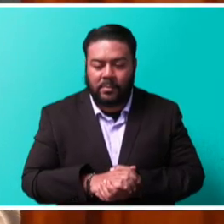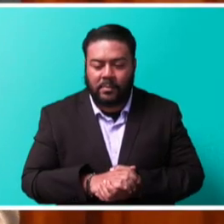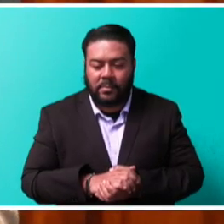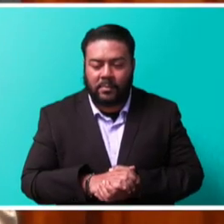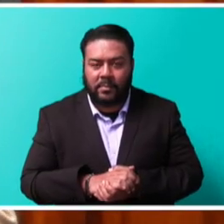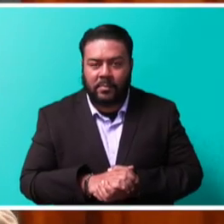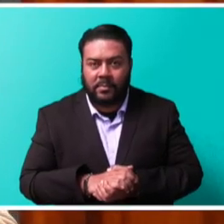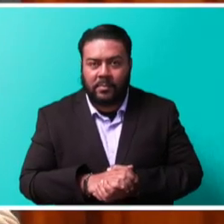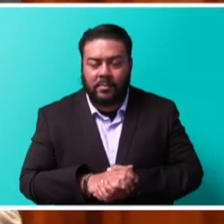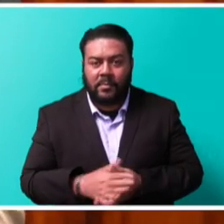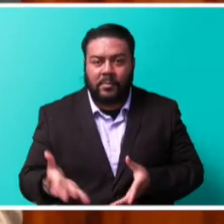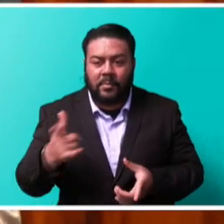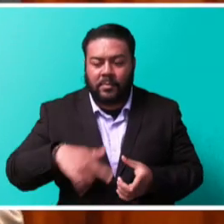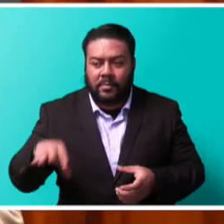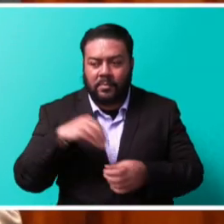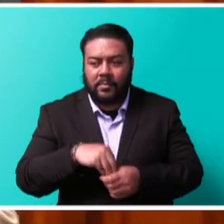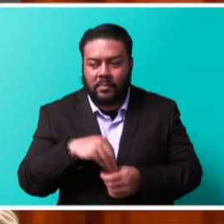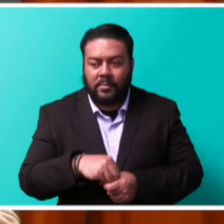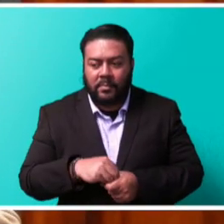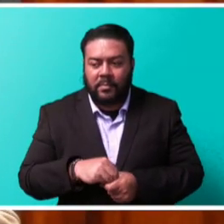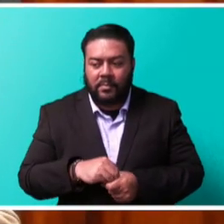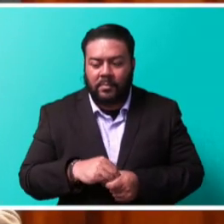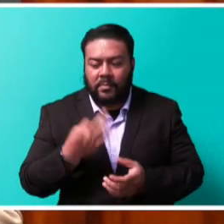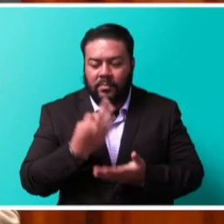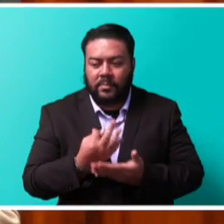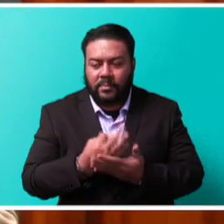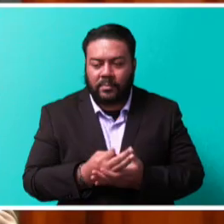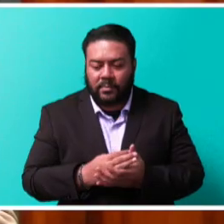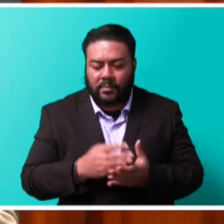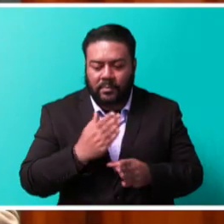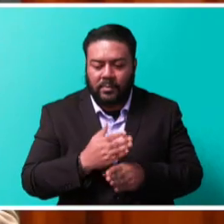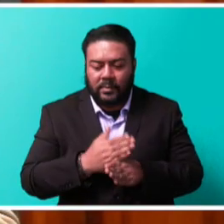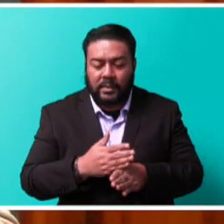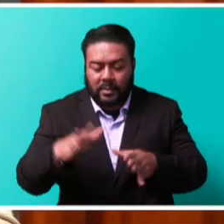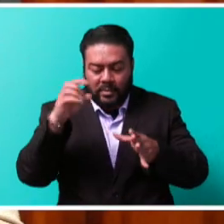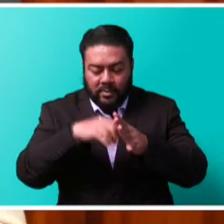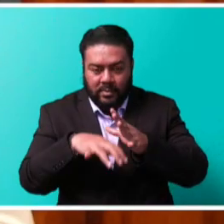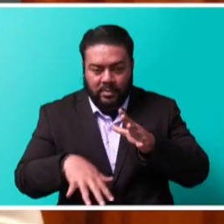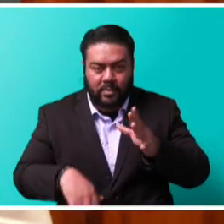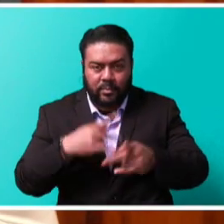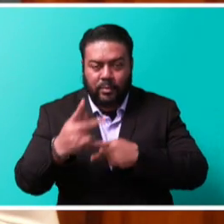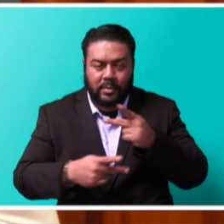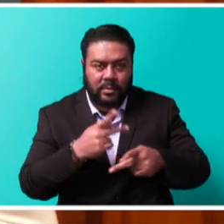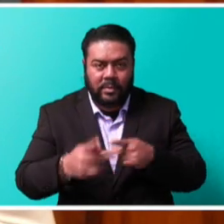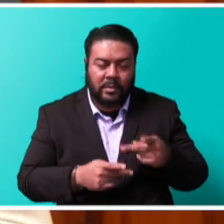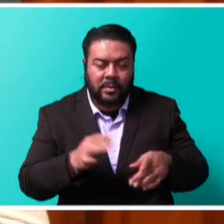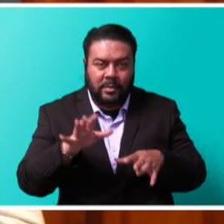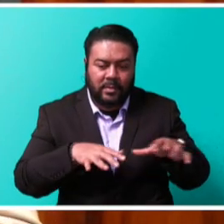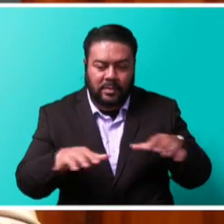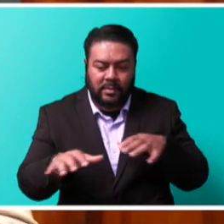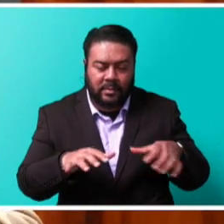local involvement across forestry operations and downstream processing activities. Honorable